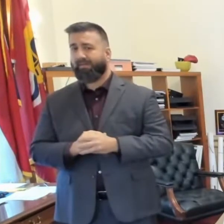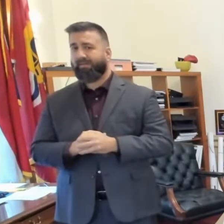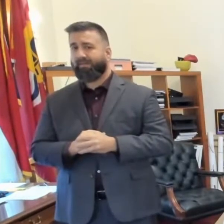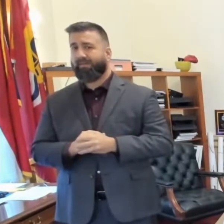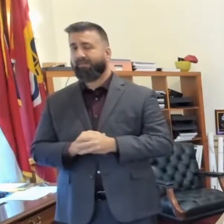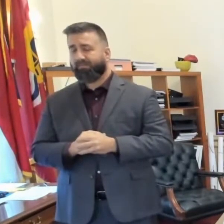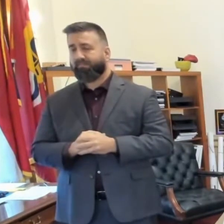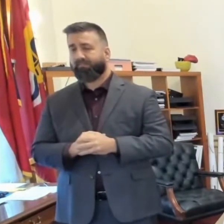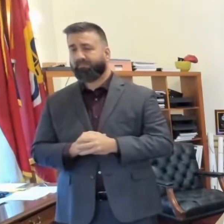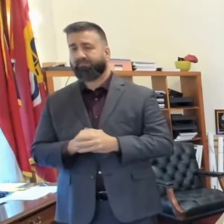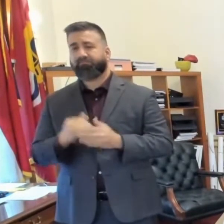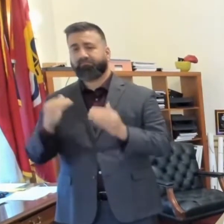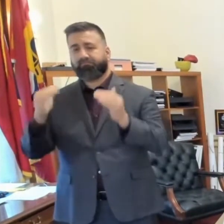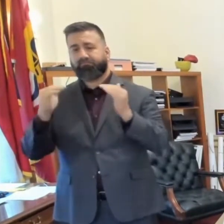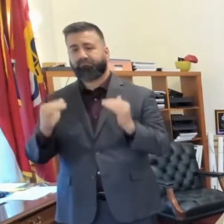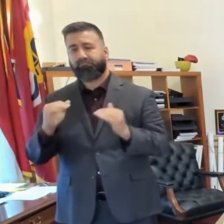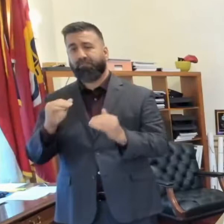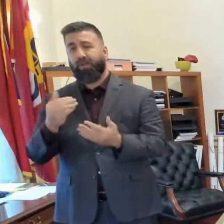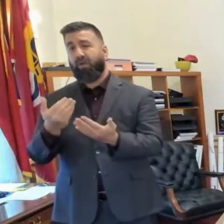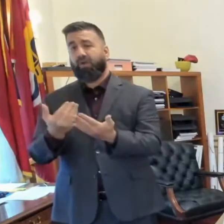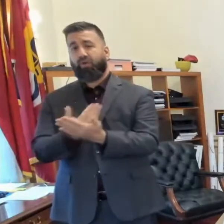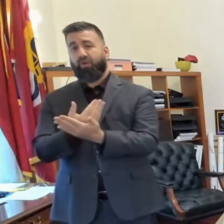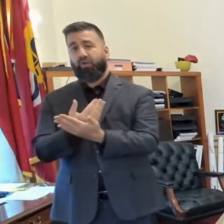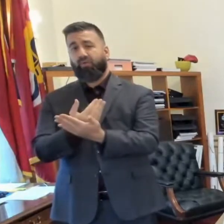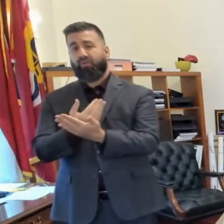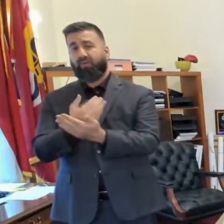New Year's Eve, that's tomorrow night.